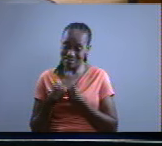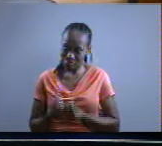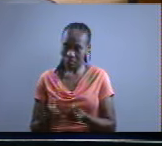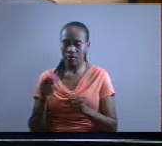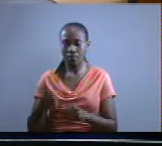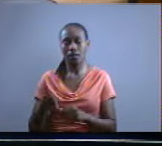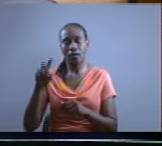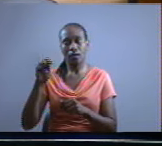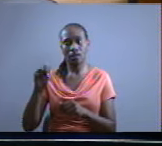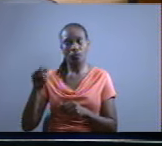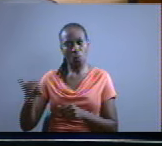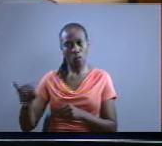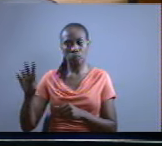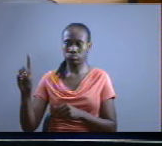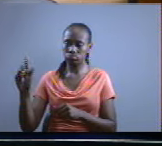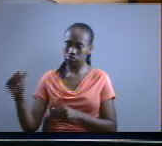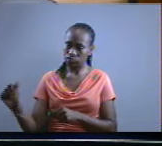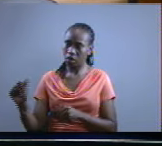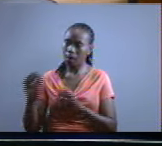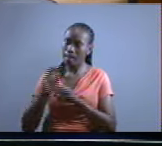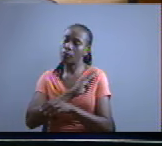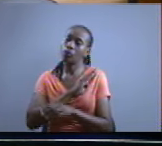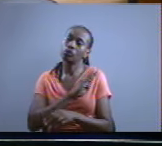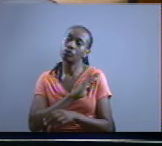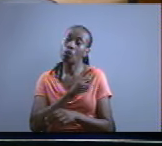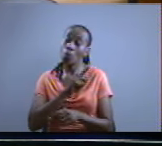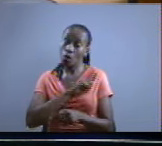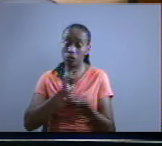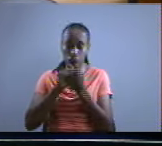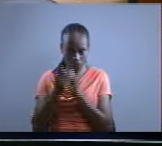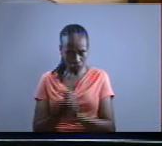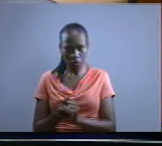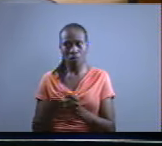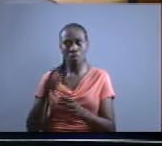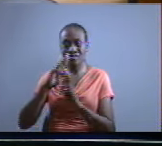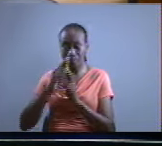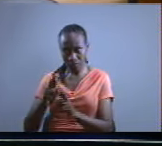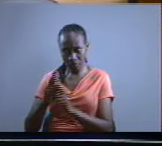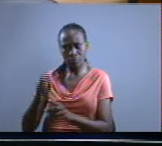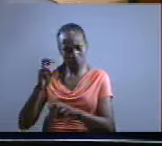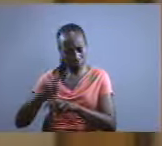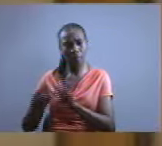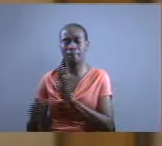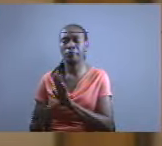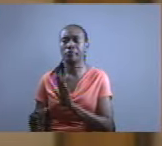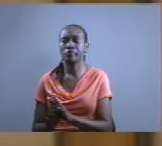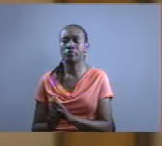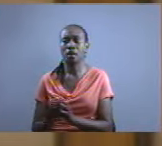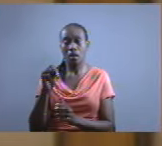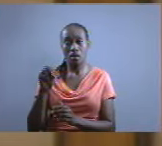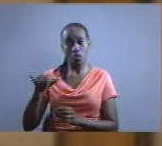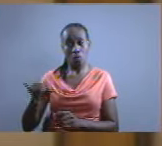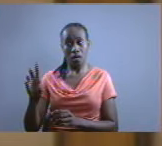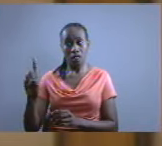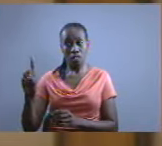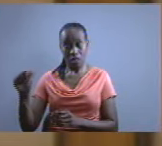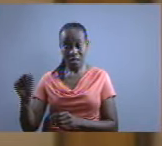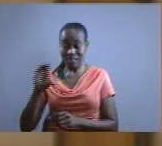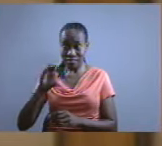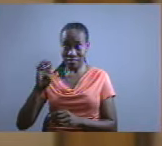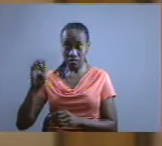board comprised of all political parties to ensure accountability. The ACDP welcomes the dismissal of the NYDA CEO,